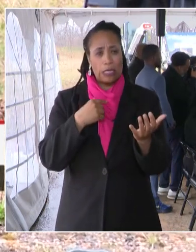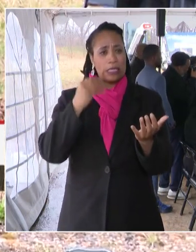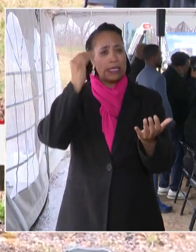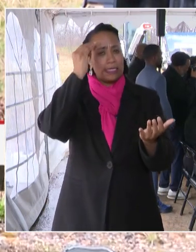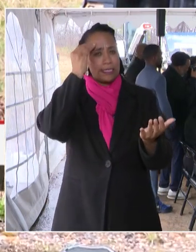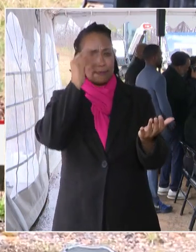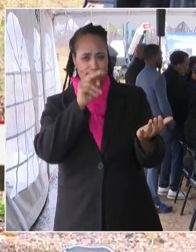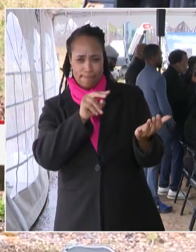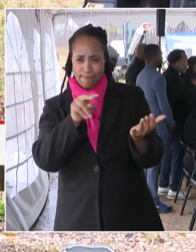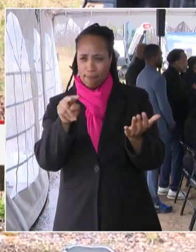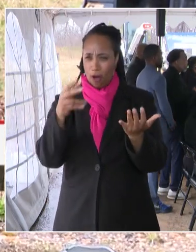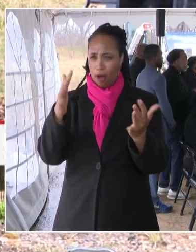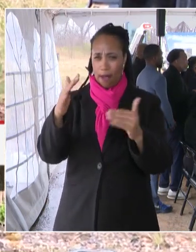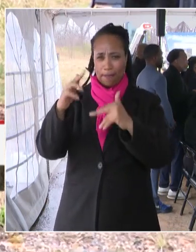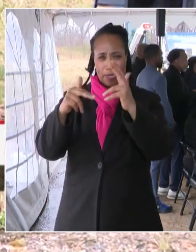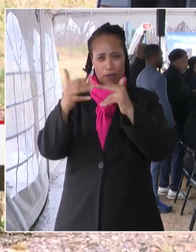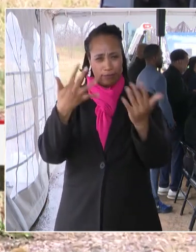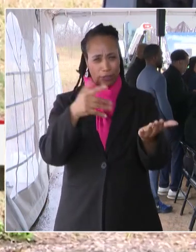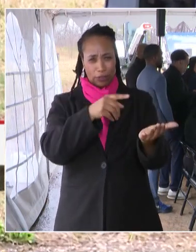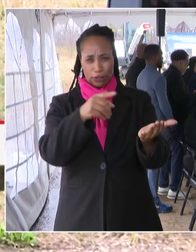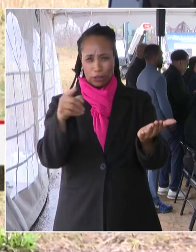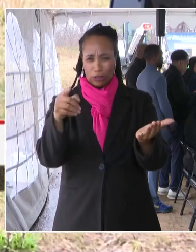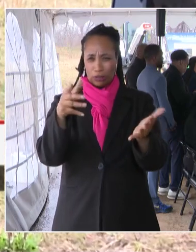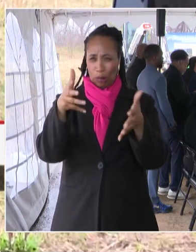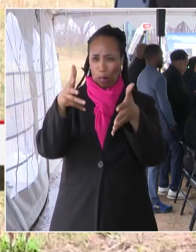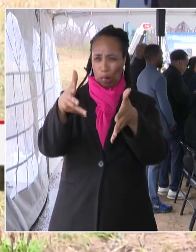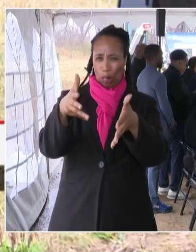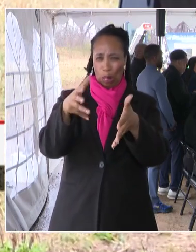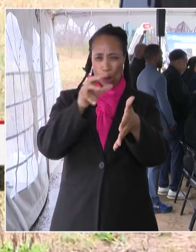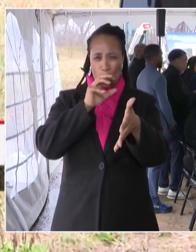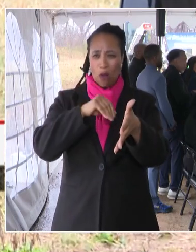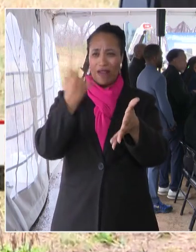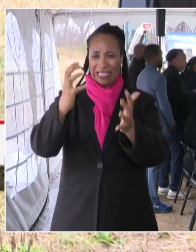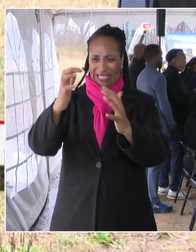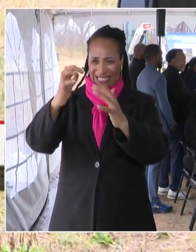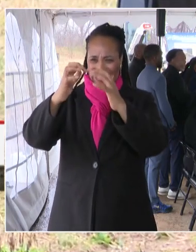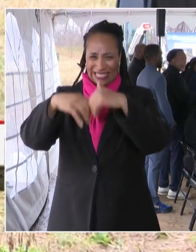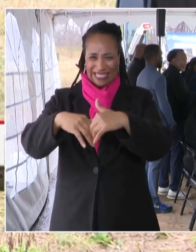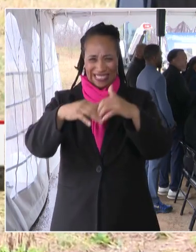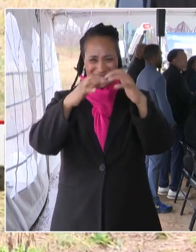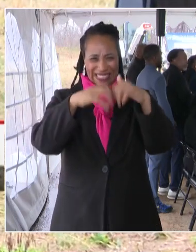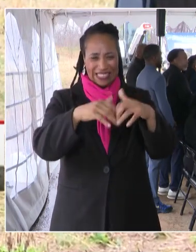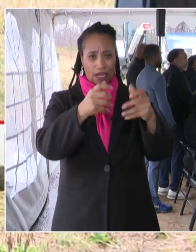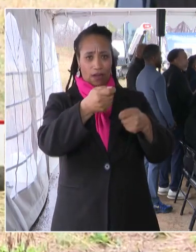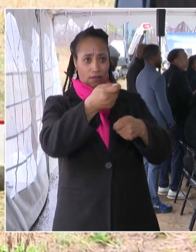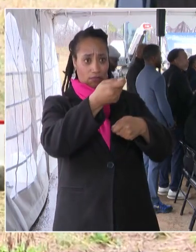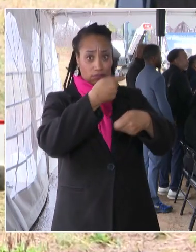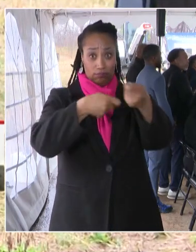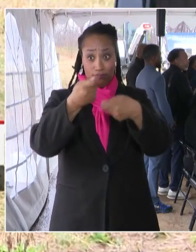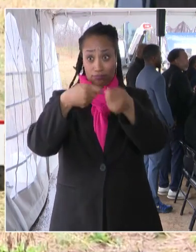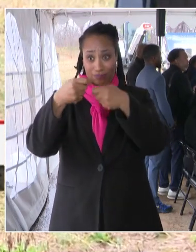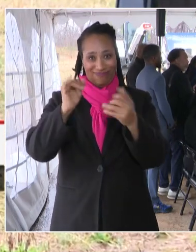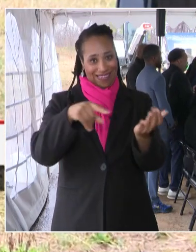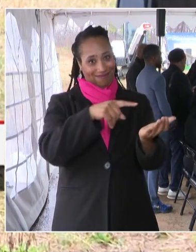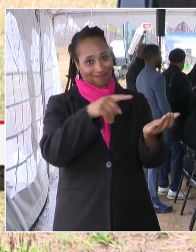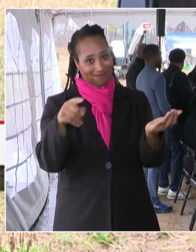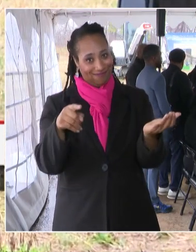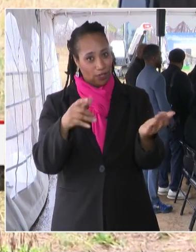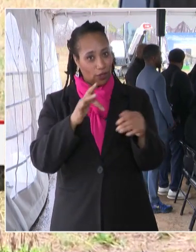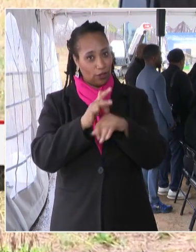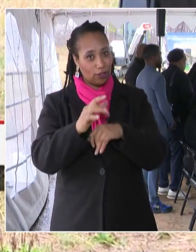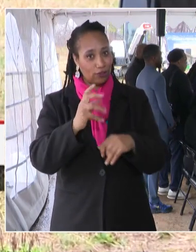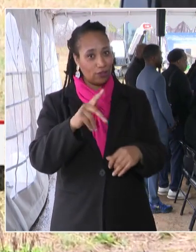that we would do 3 across the city. We opened Randall Highlands in Ward 7 just a little bit